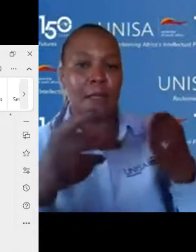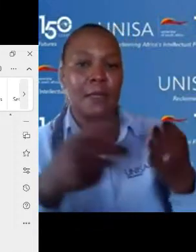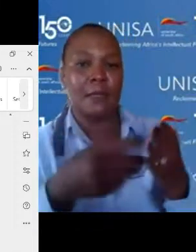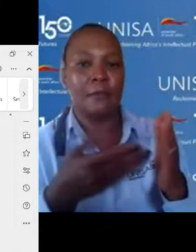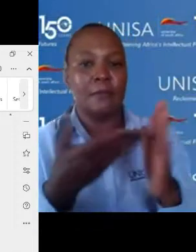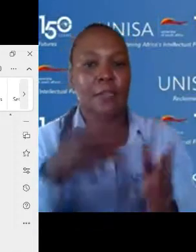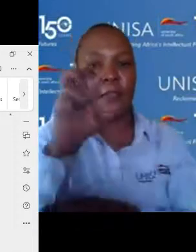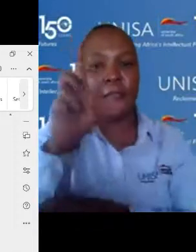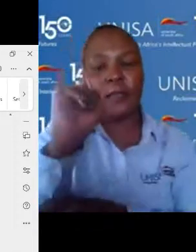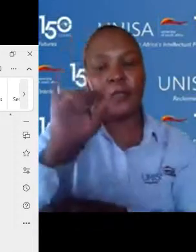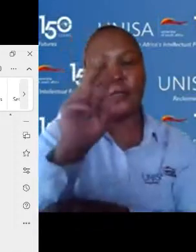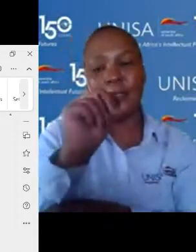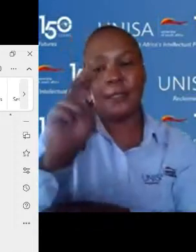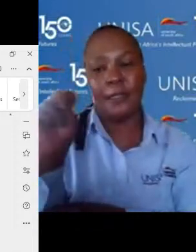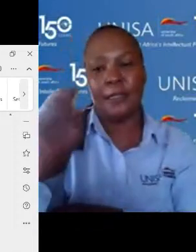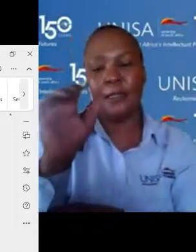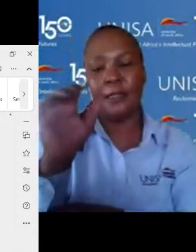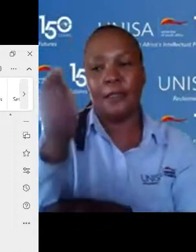velinn@unisa.ac.za. I repeat,